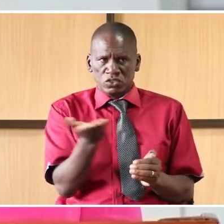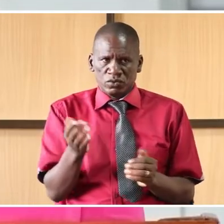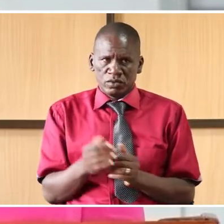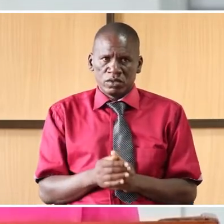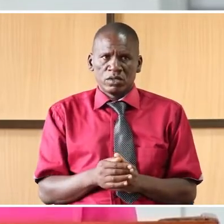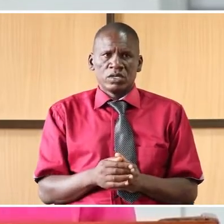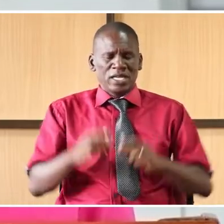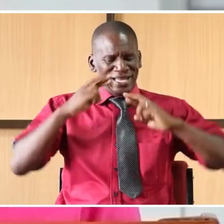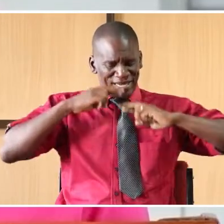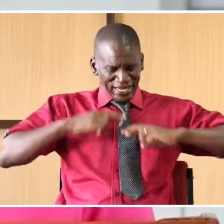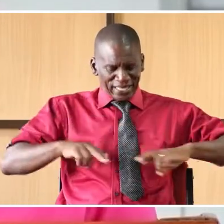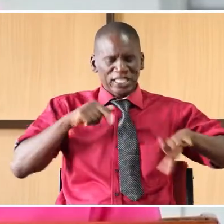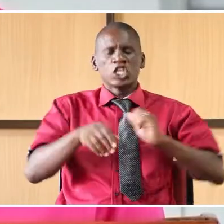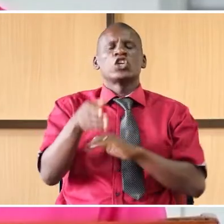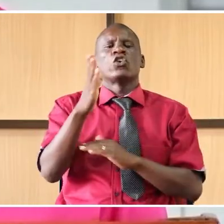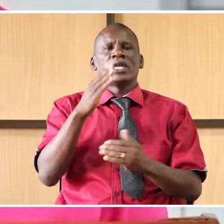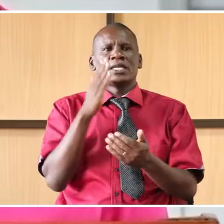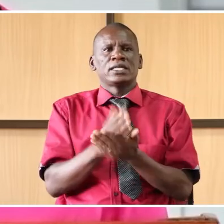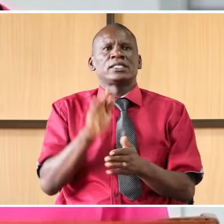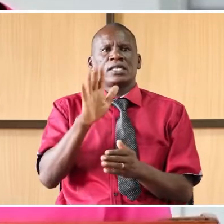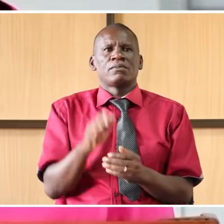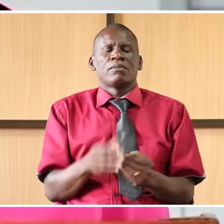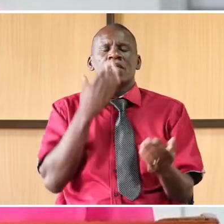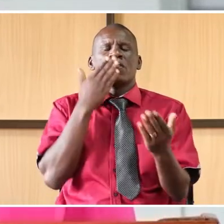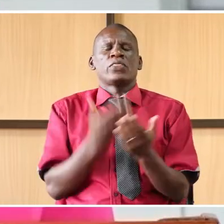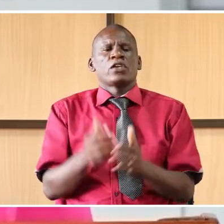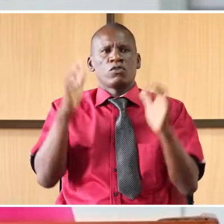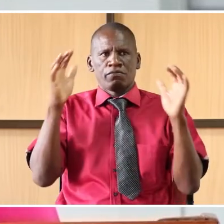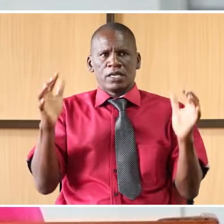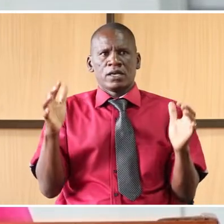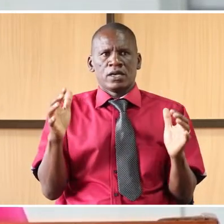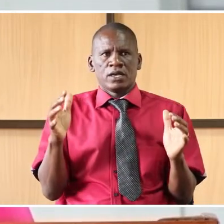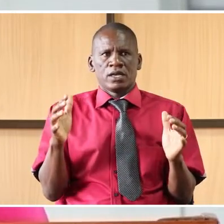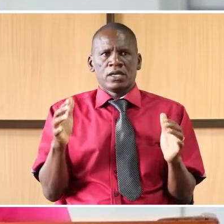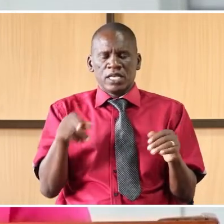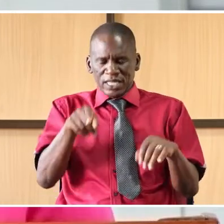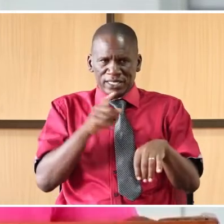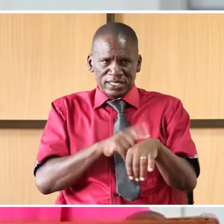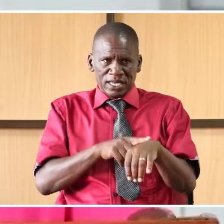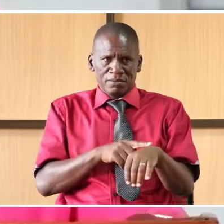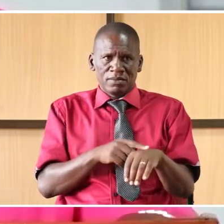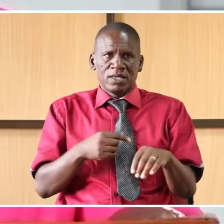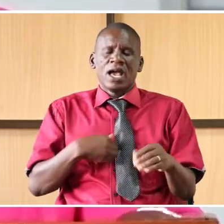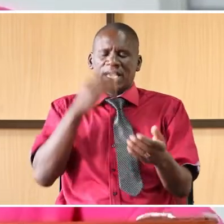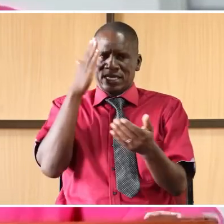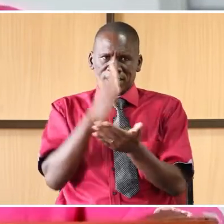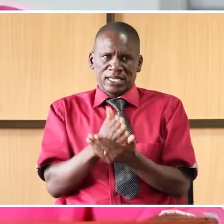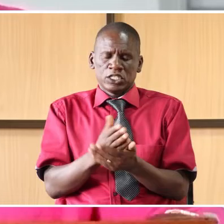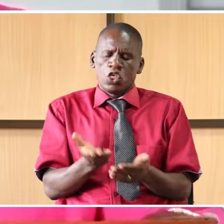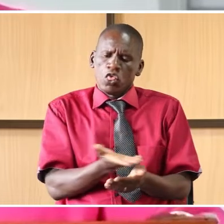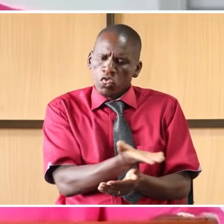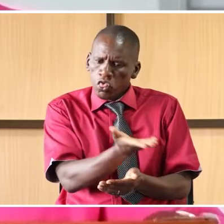you to rest in him and trust him. Thank you so much for such a time. And I